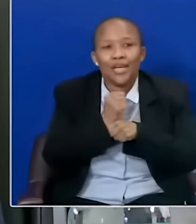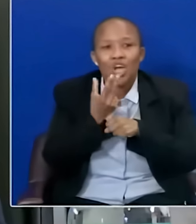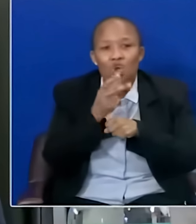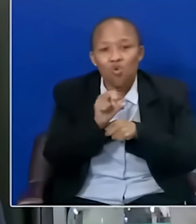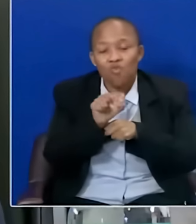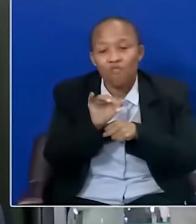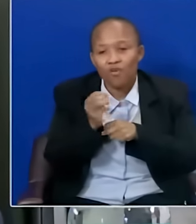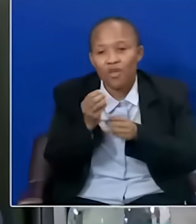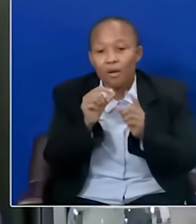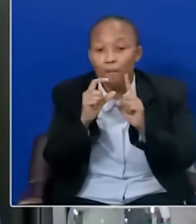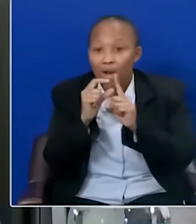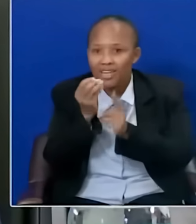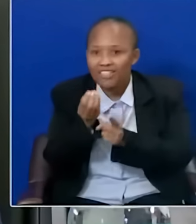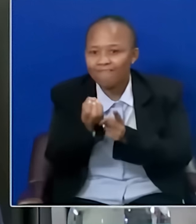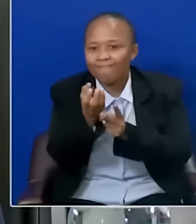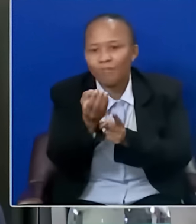What seems to have happened here,